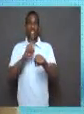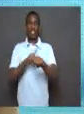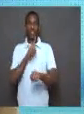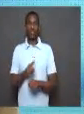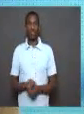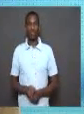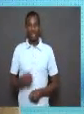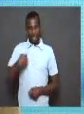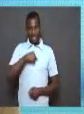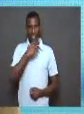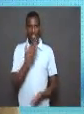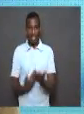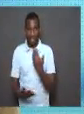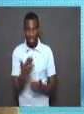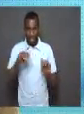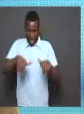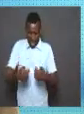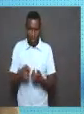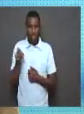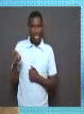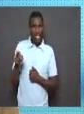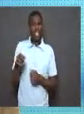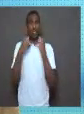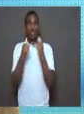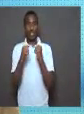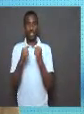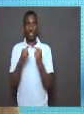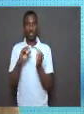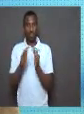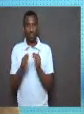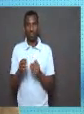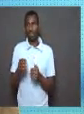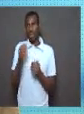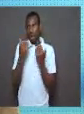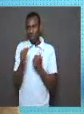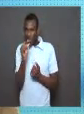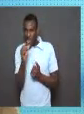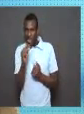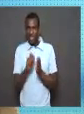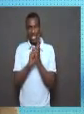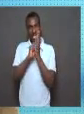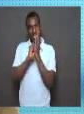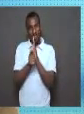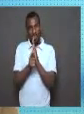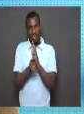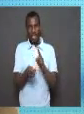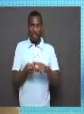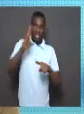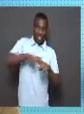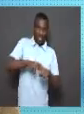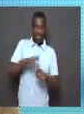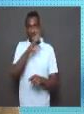We discussed how this is possible with a few examples of reversible